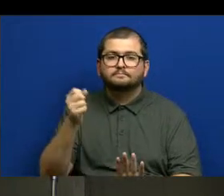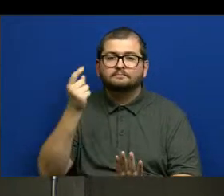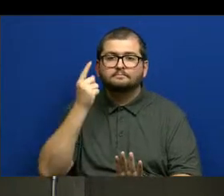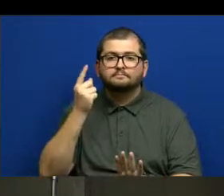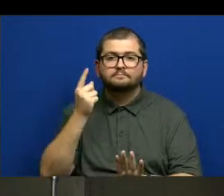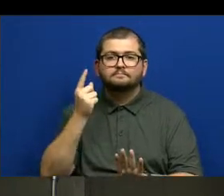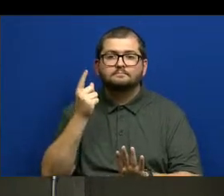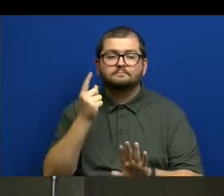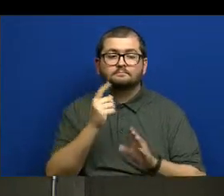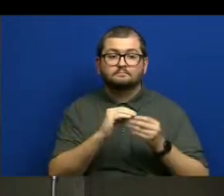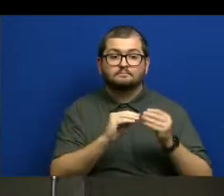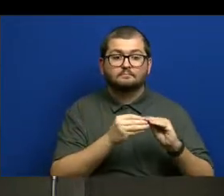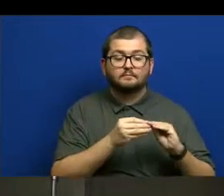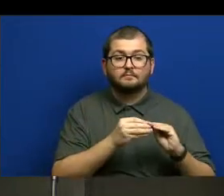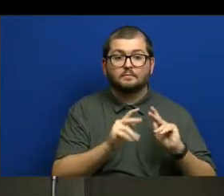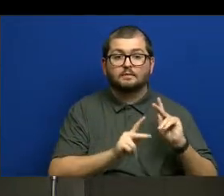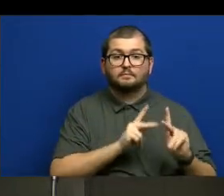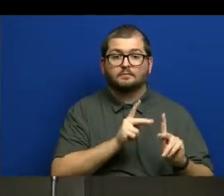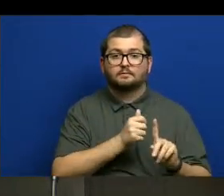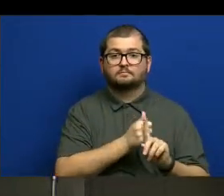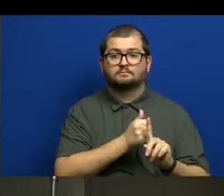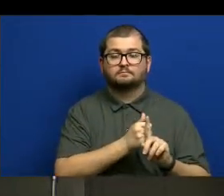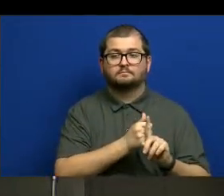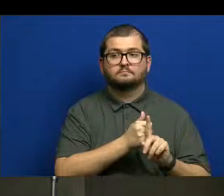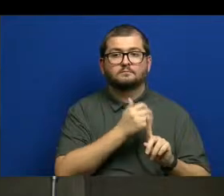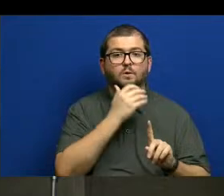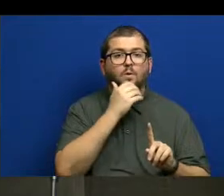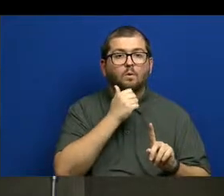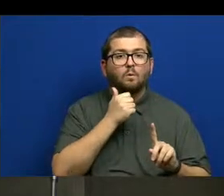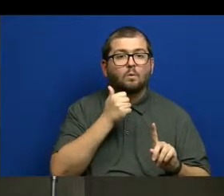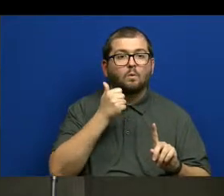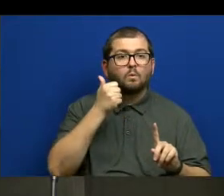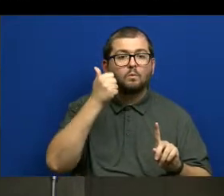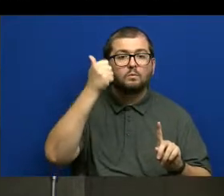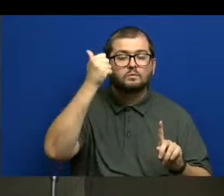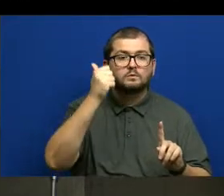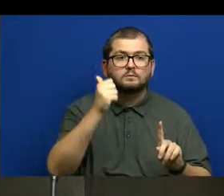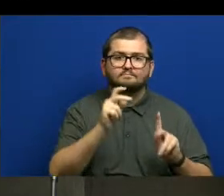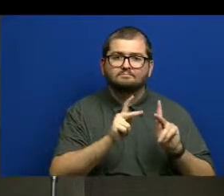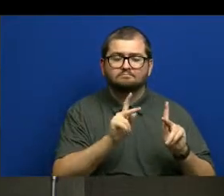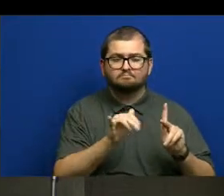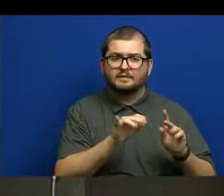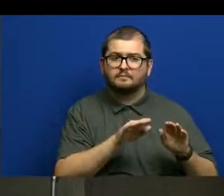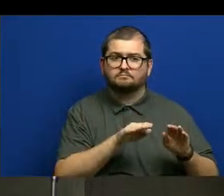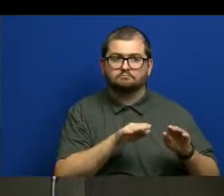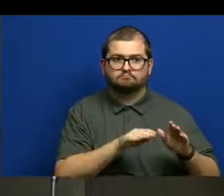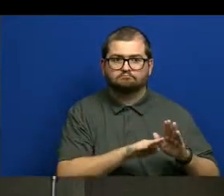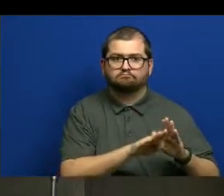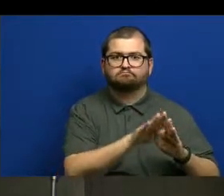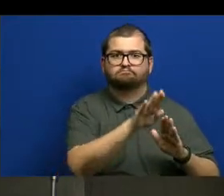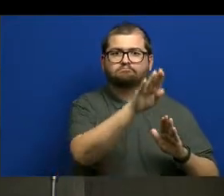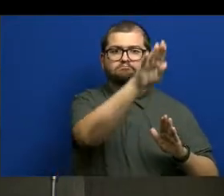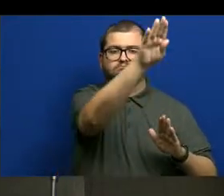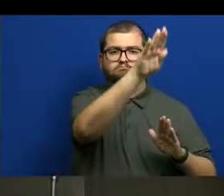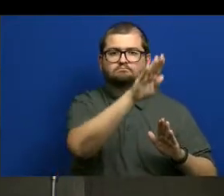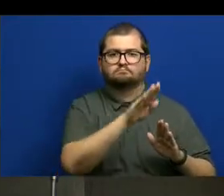the numbers of aging individuals as a whole is on the rise.